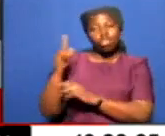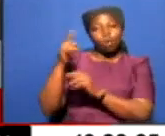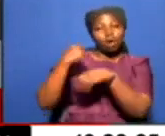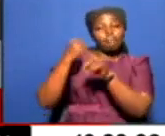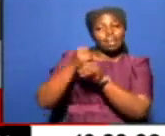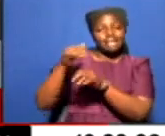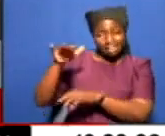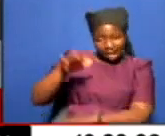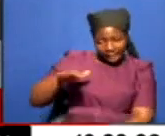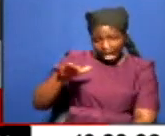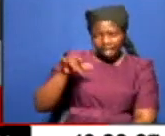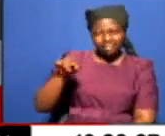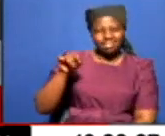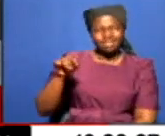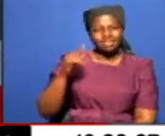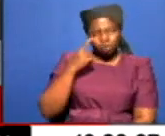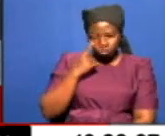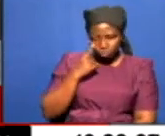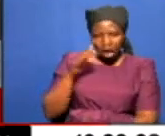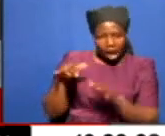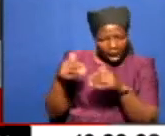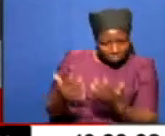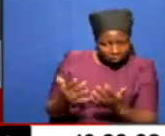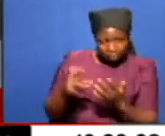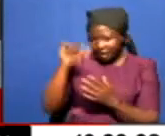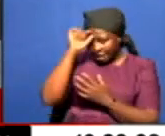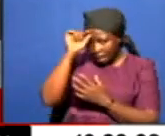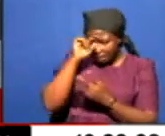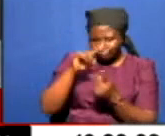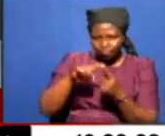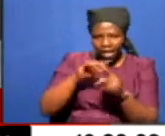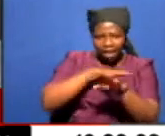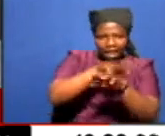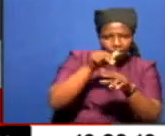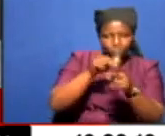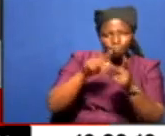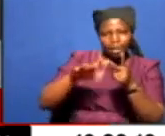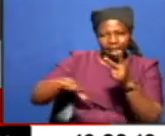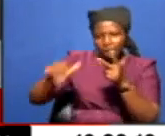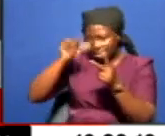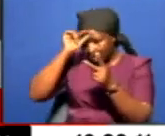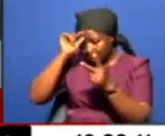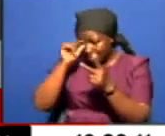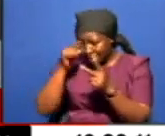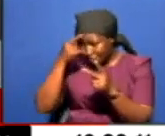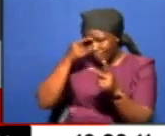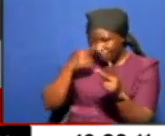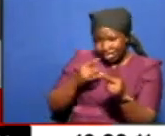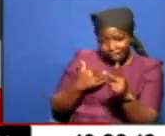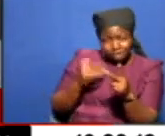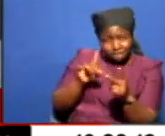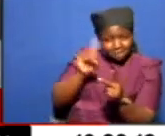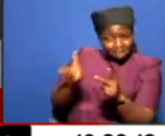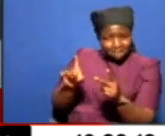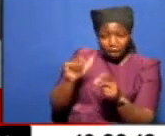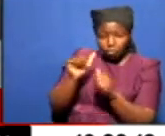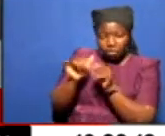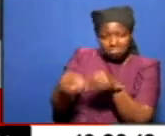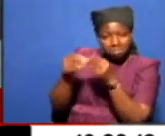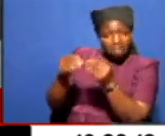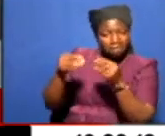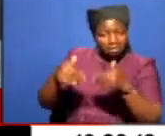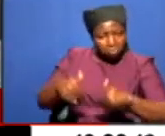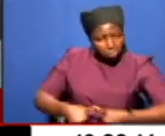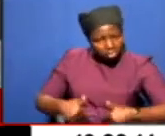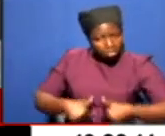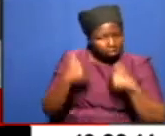to look at, does the government, both national and county, have policies that will give strength to the youth, mm-hmm. to